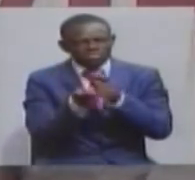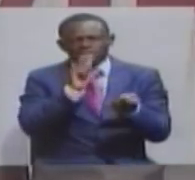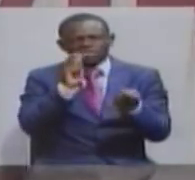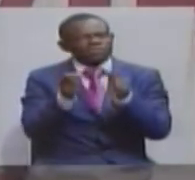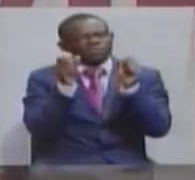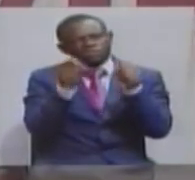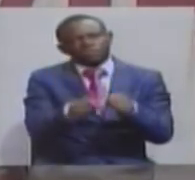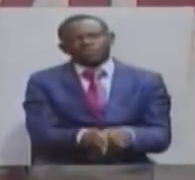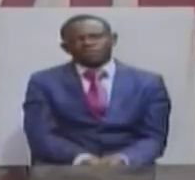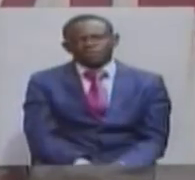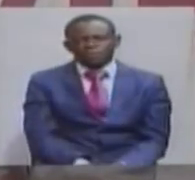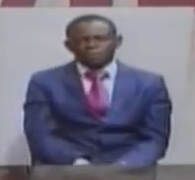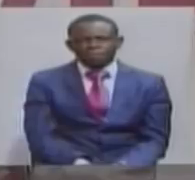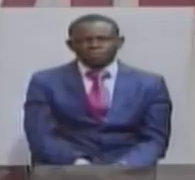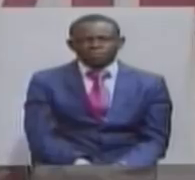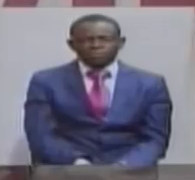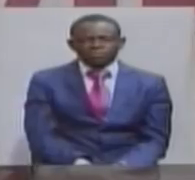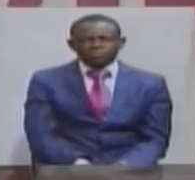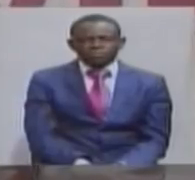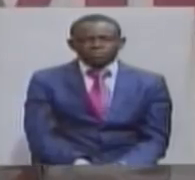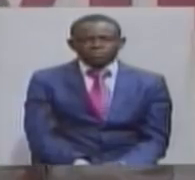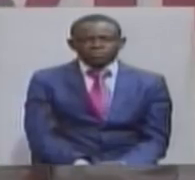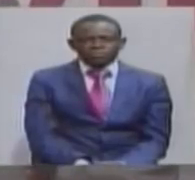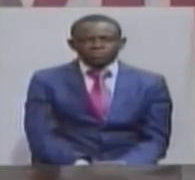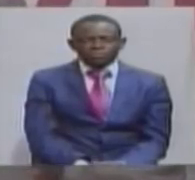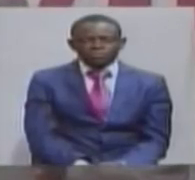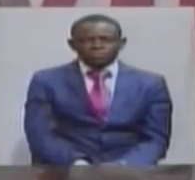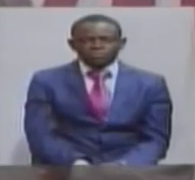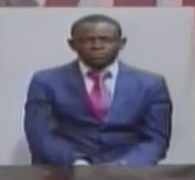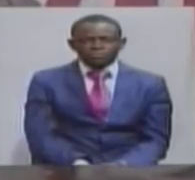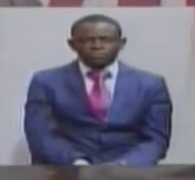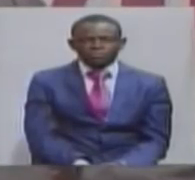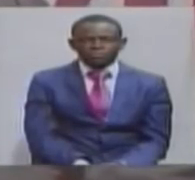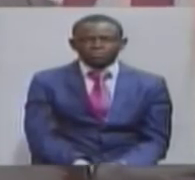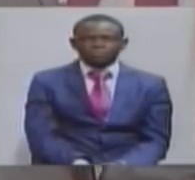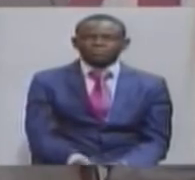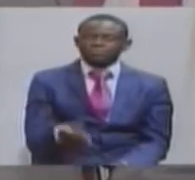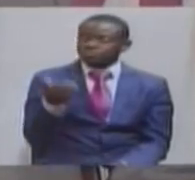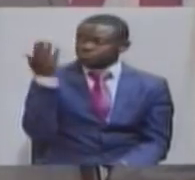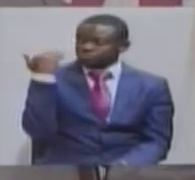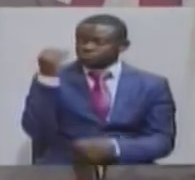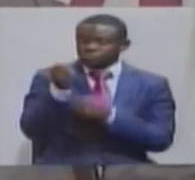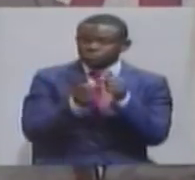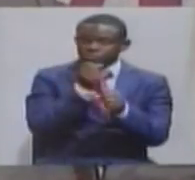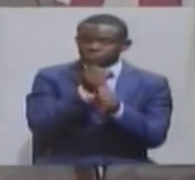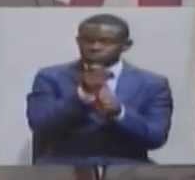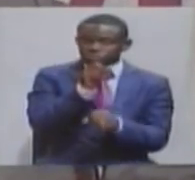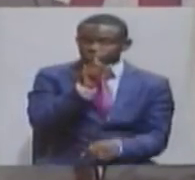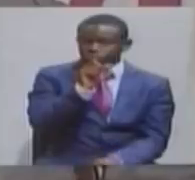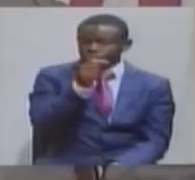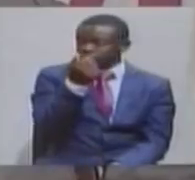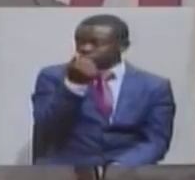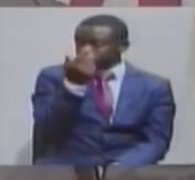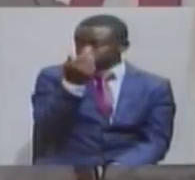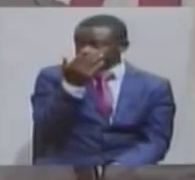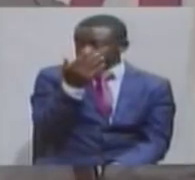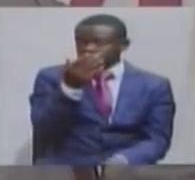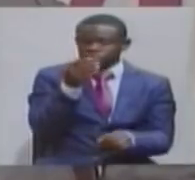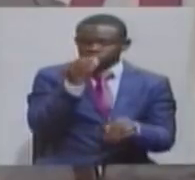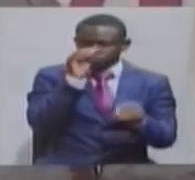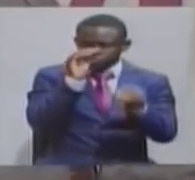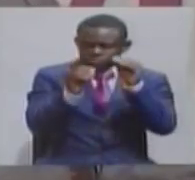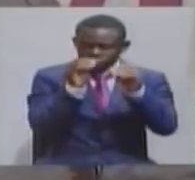taken to Parliament in 2015, legal experts hadn't gone through it to check for inconsistencies